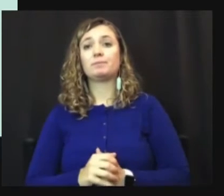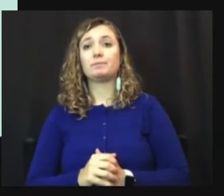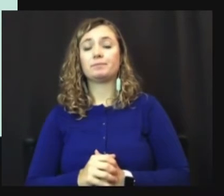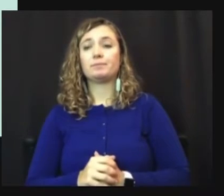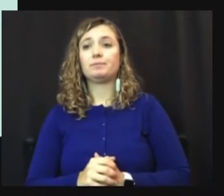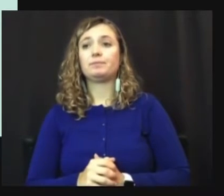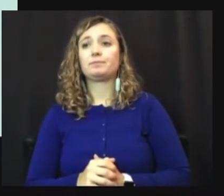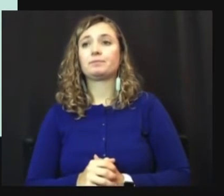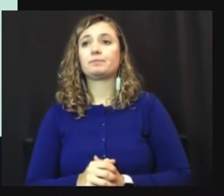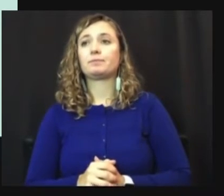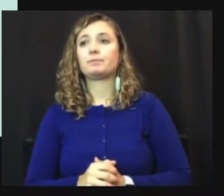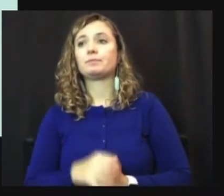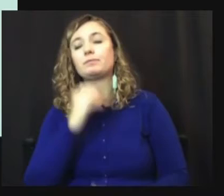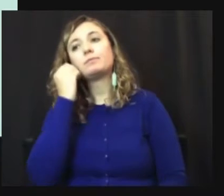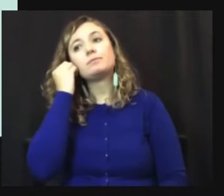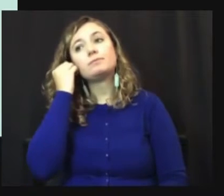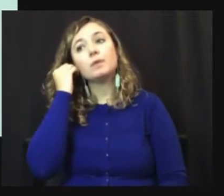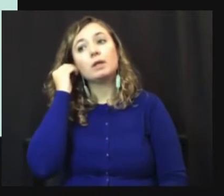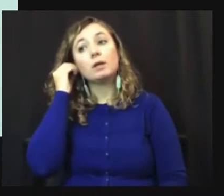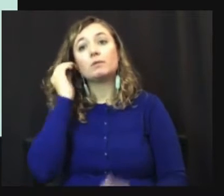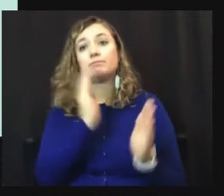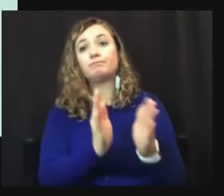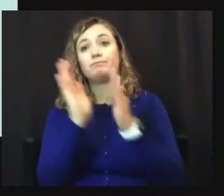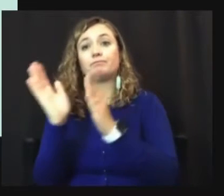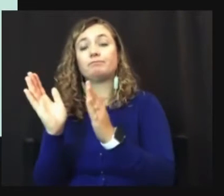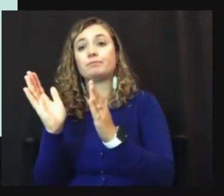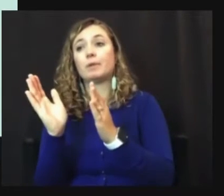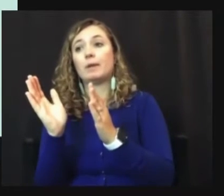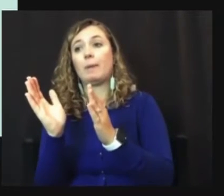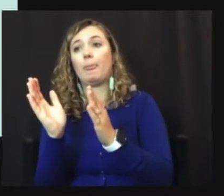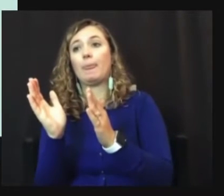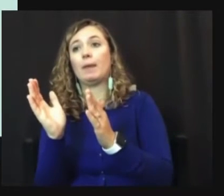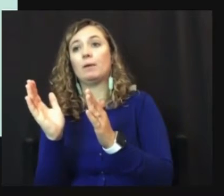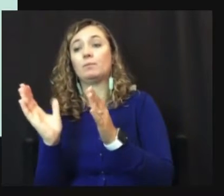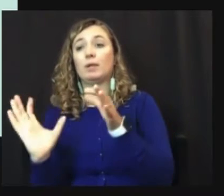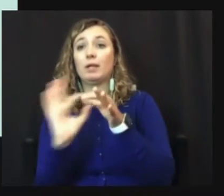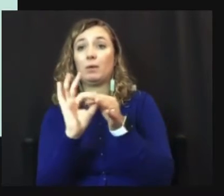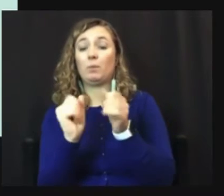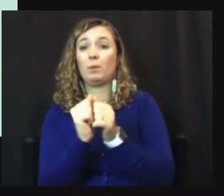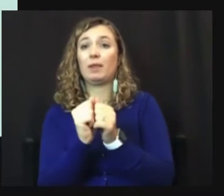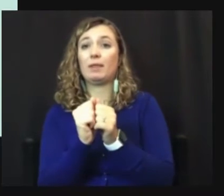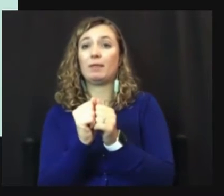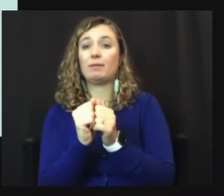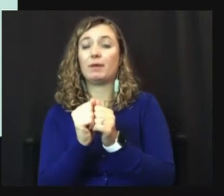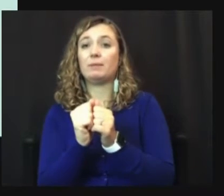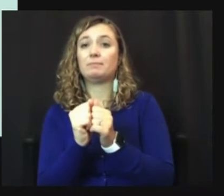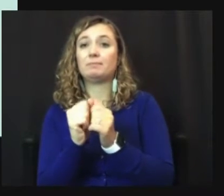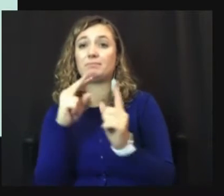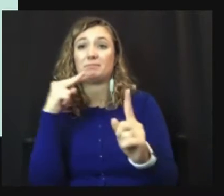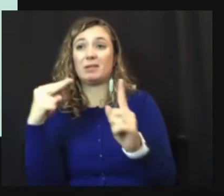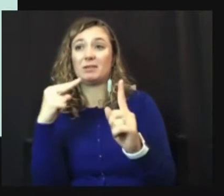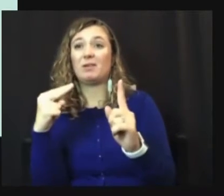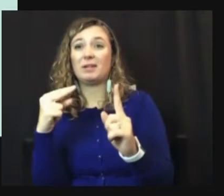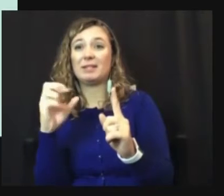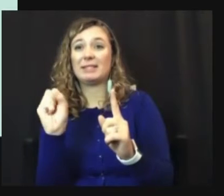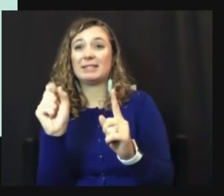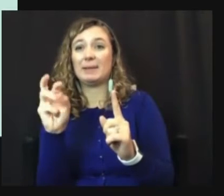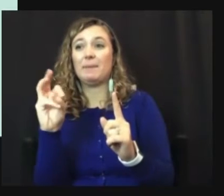Lastly, when it comes to stigma around stimming, I want to talk about the intersection of ableism and